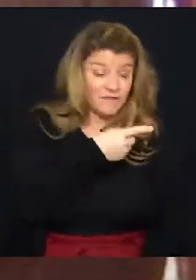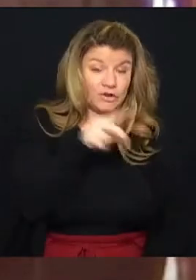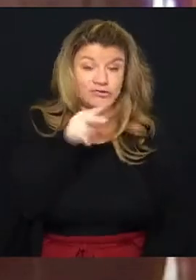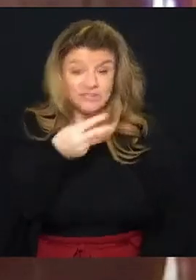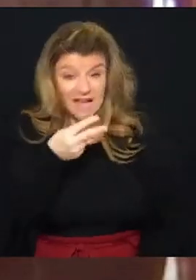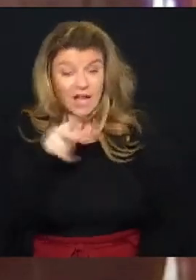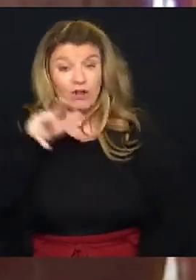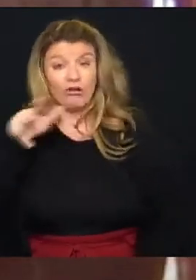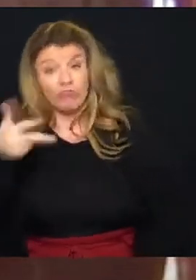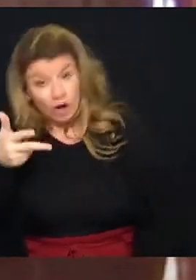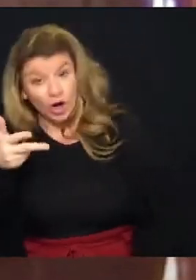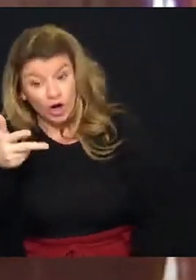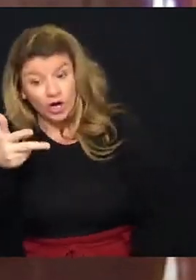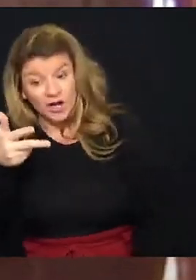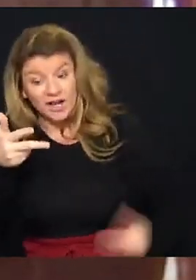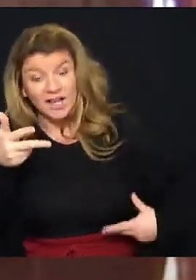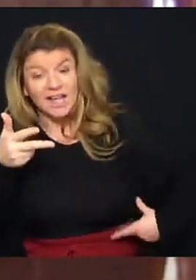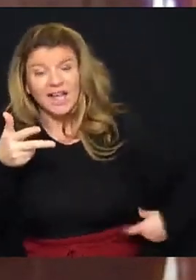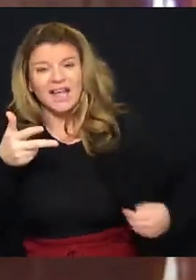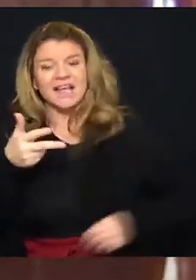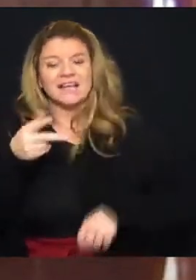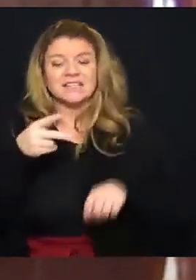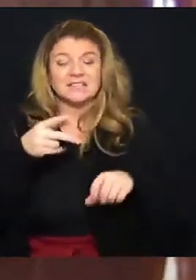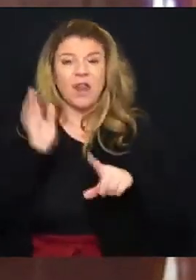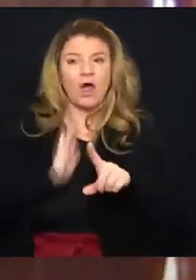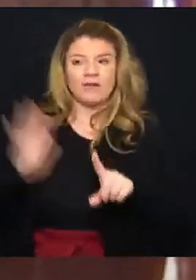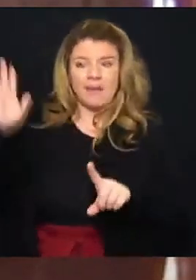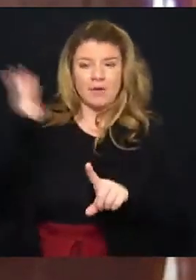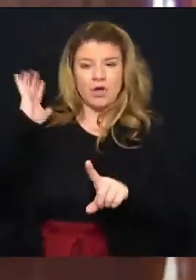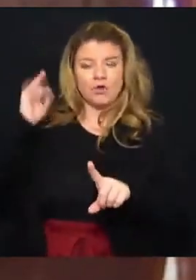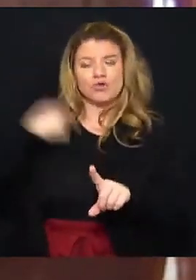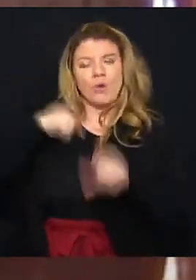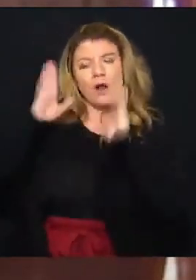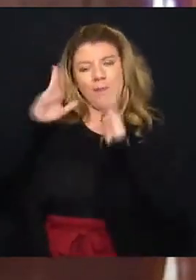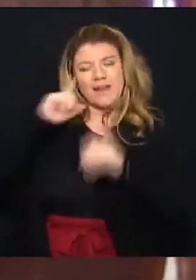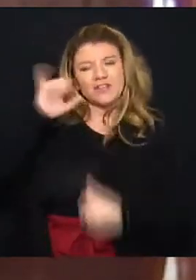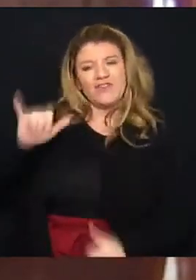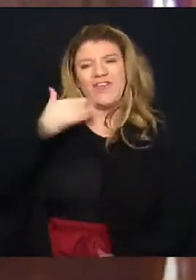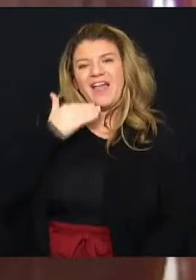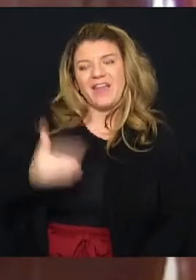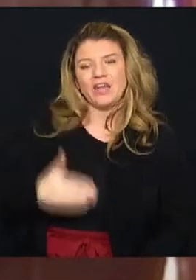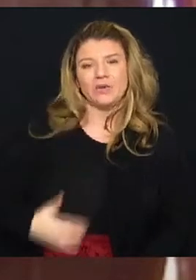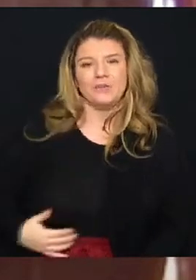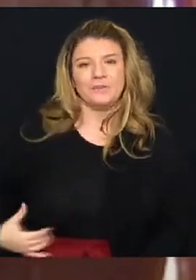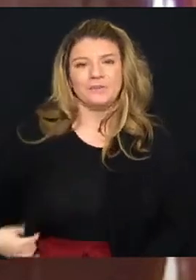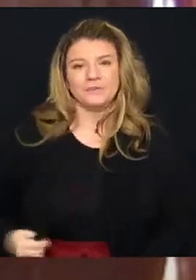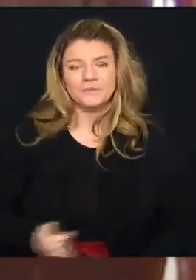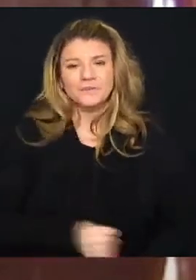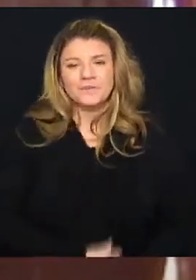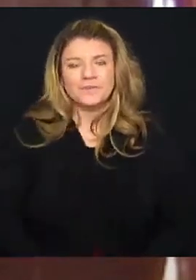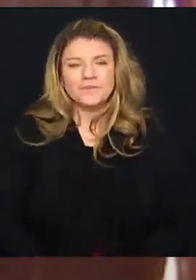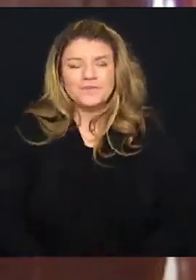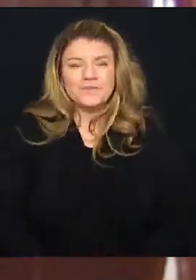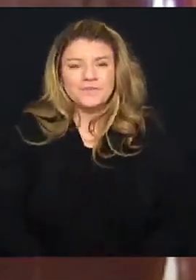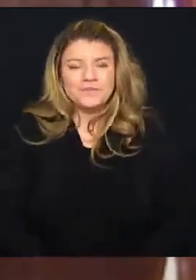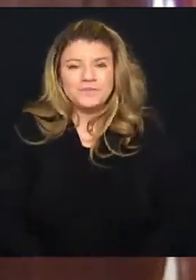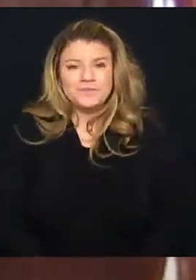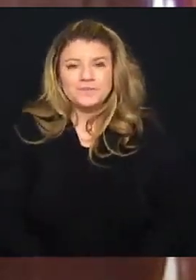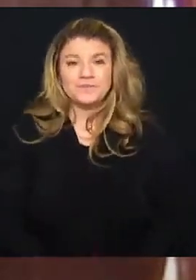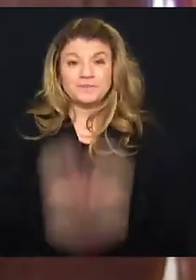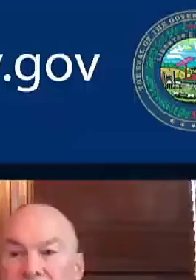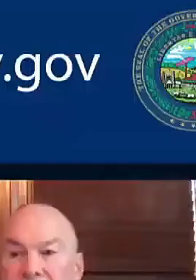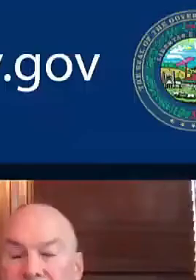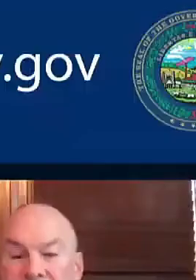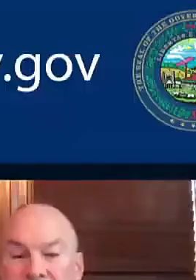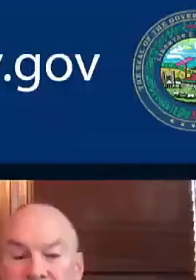and boosters the longest time ago. So we're paying a lot of attention to that. Thank you very much. Thank you, Dr. Marsh. Next, we'll go to retired